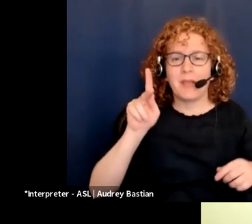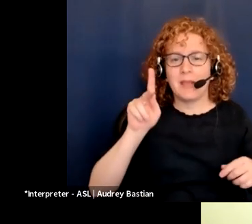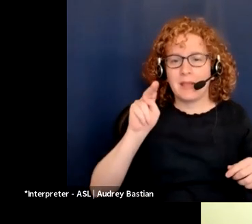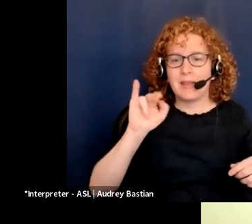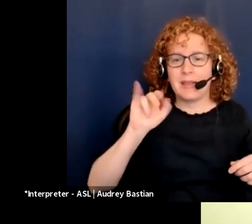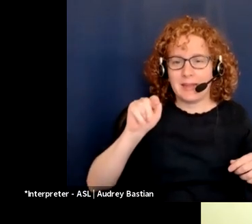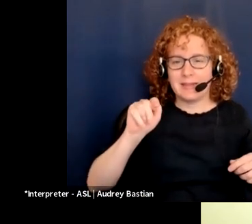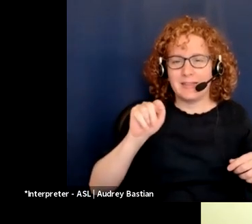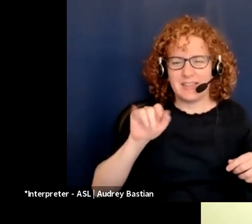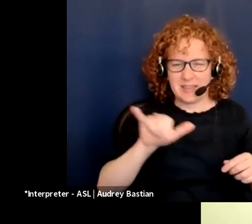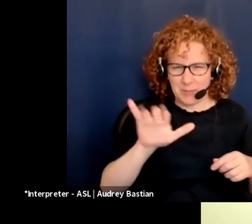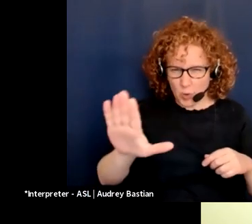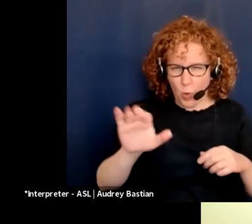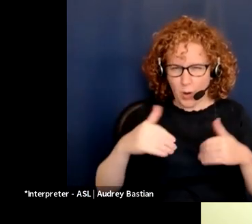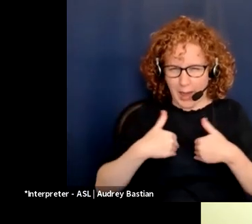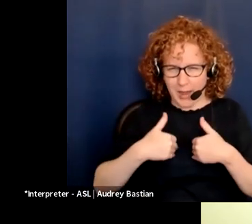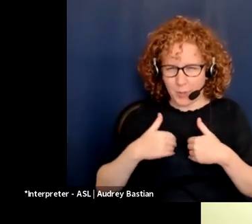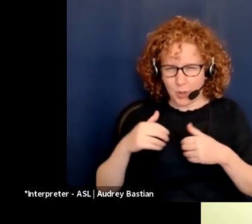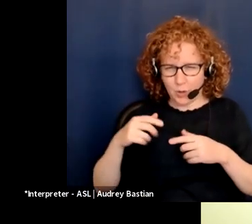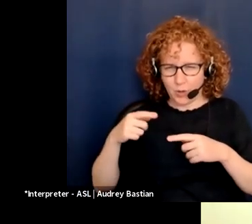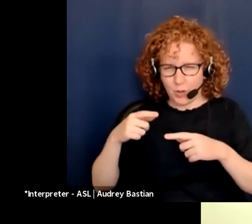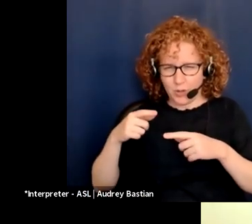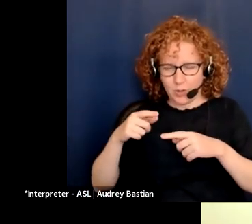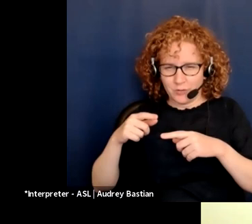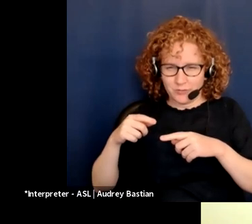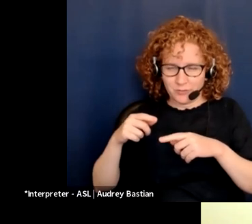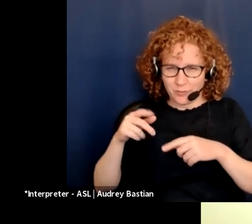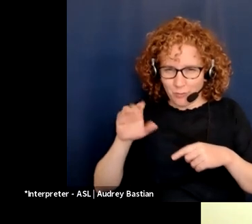Crossing, though with fewer deadlines, which makes it